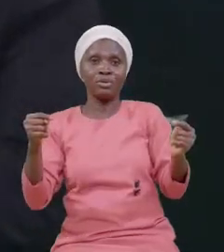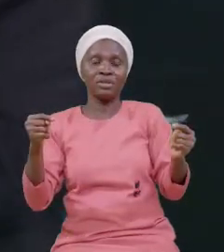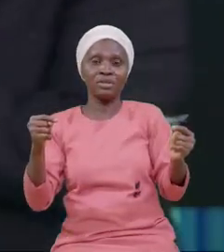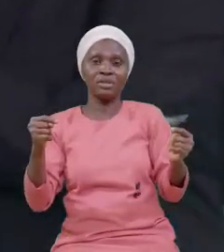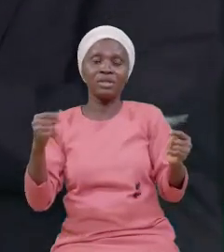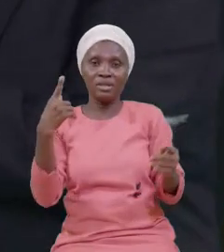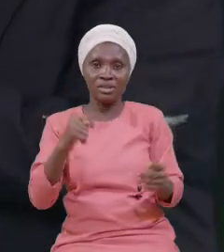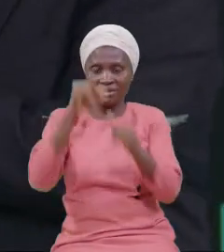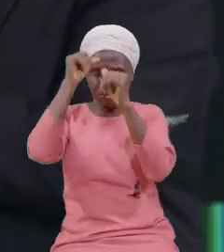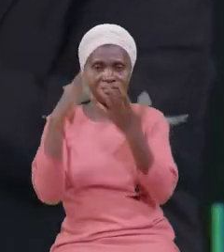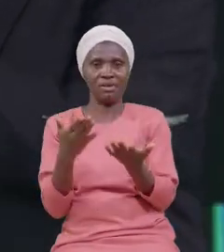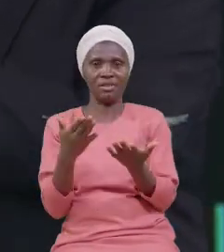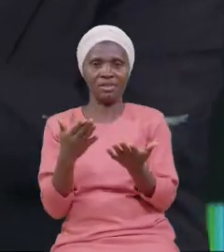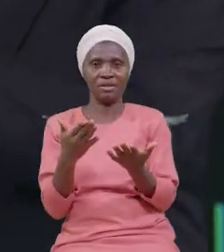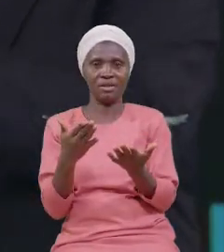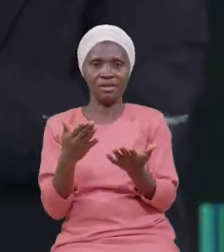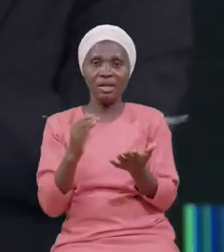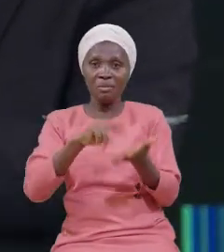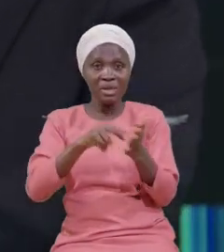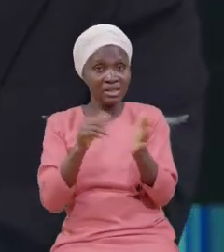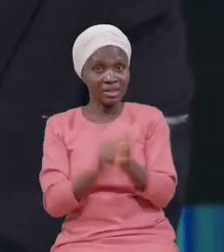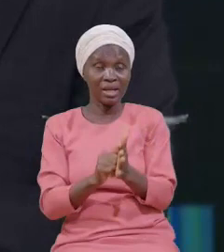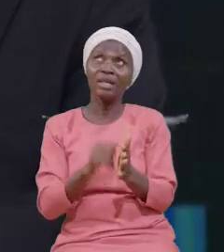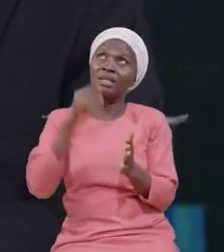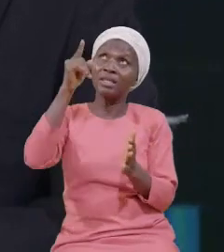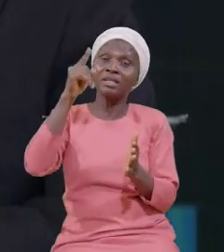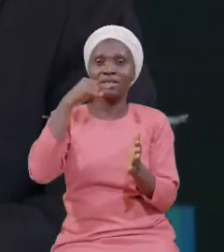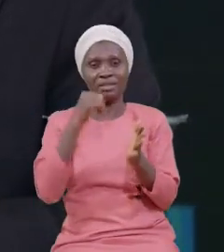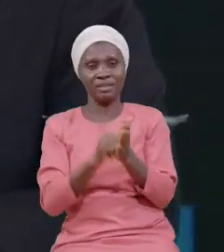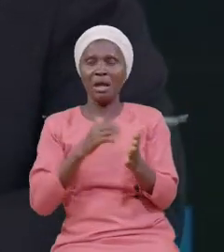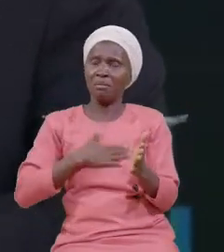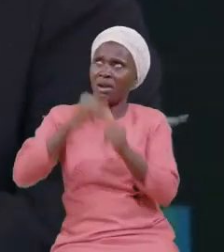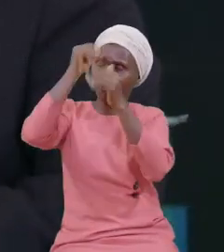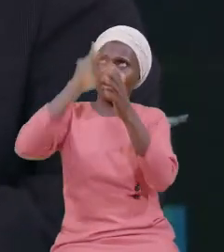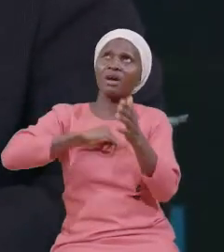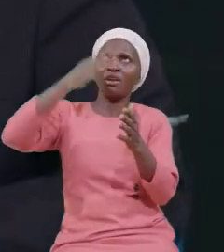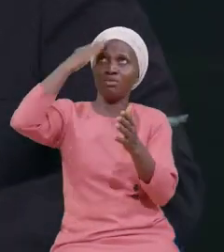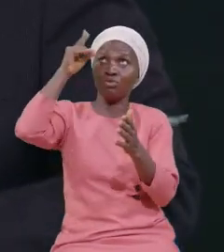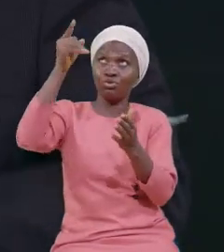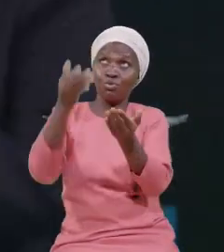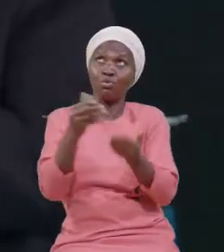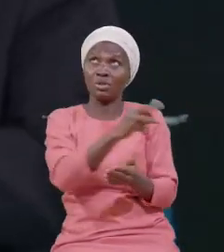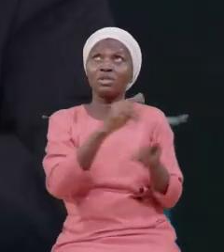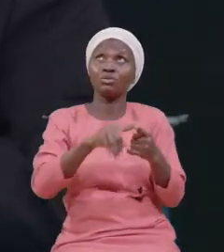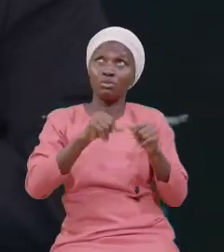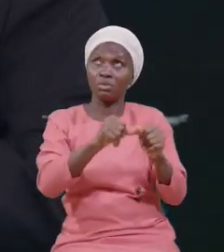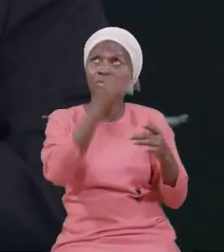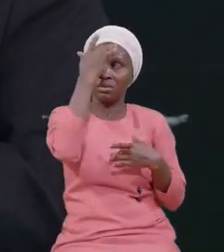be saying, my Father, I know you want them sick, but I